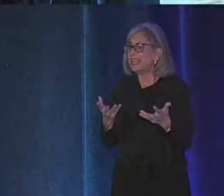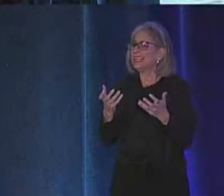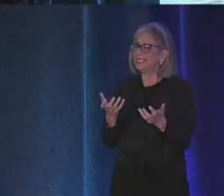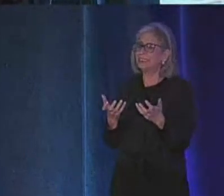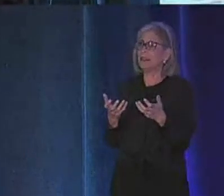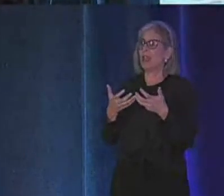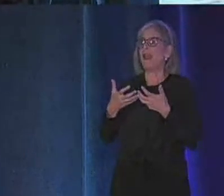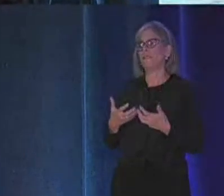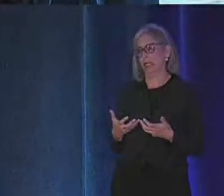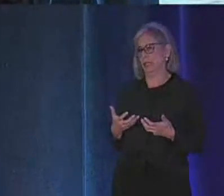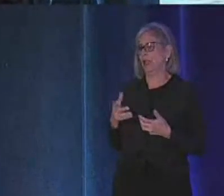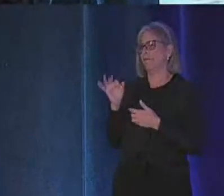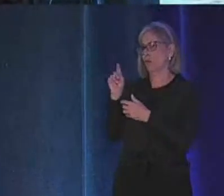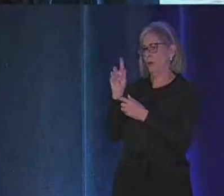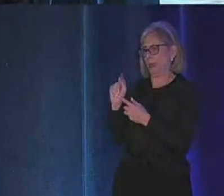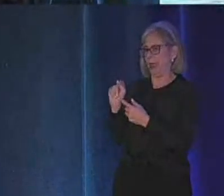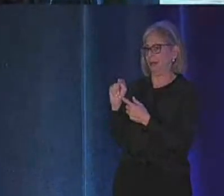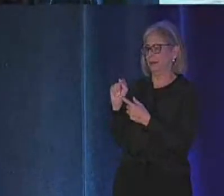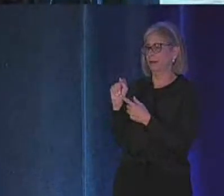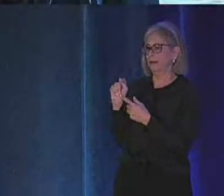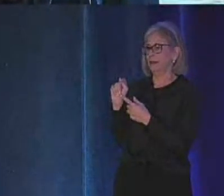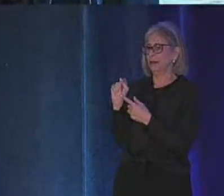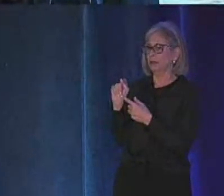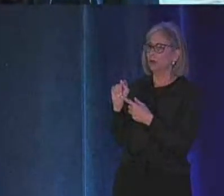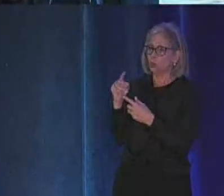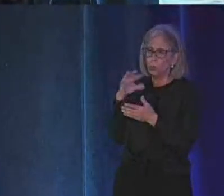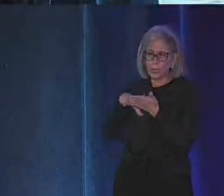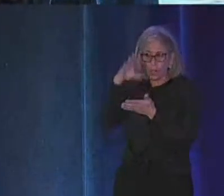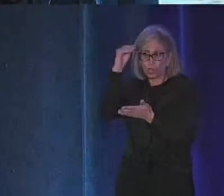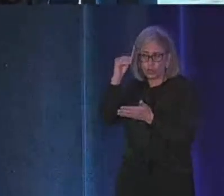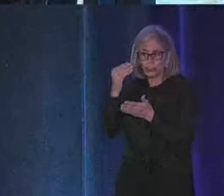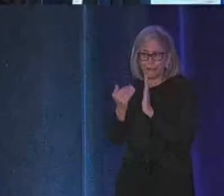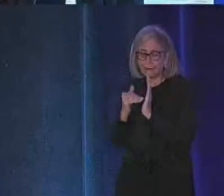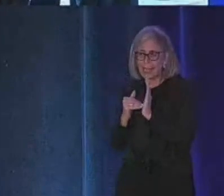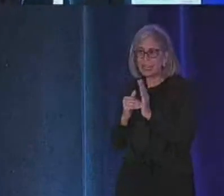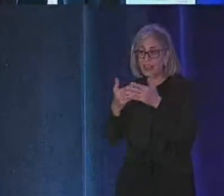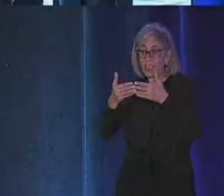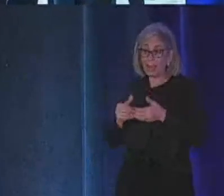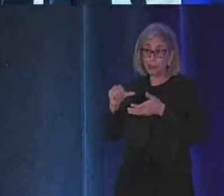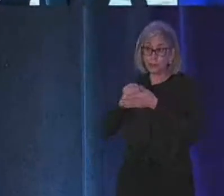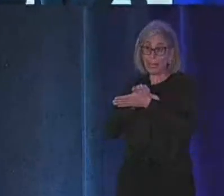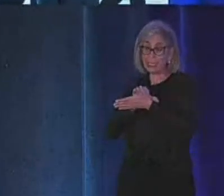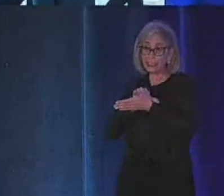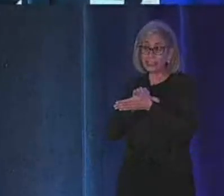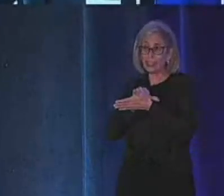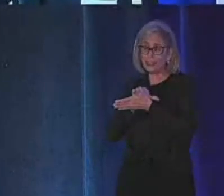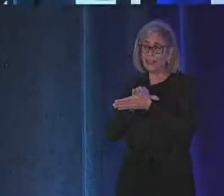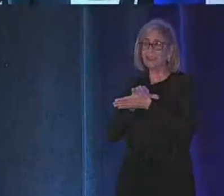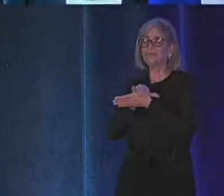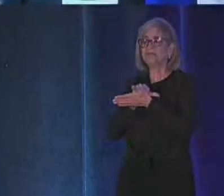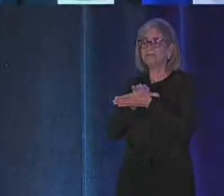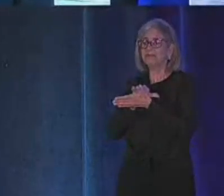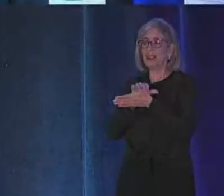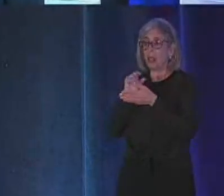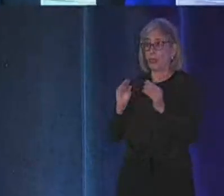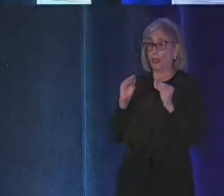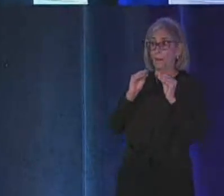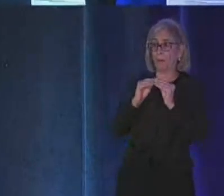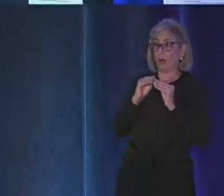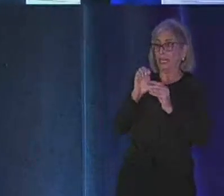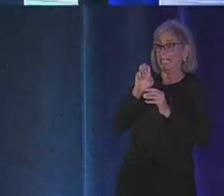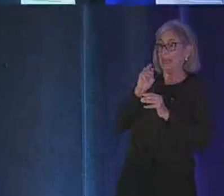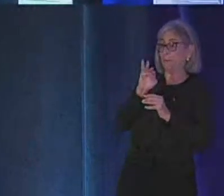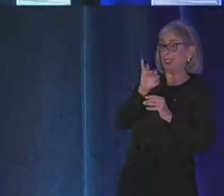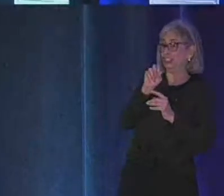heavy format. And we're finding out, again, as I mentioned, the heavier the page, the more emissions